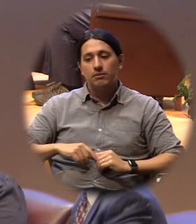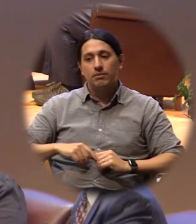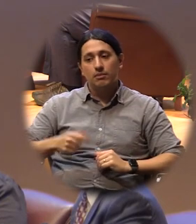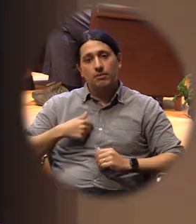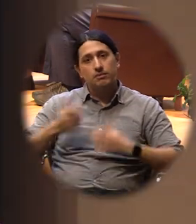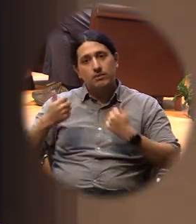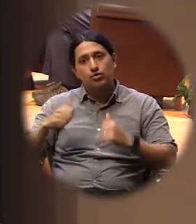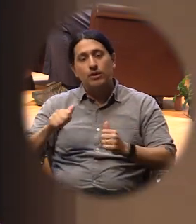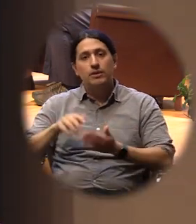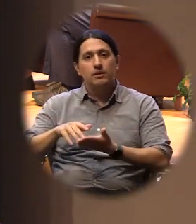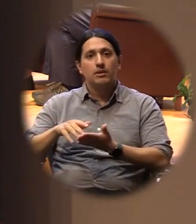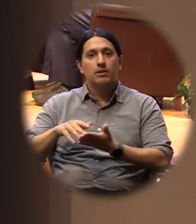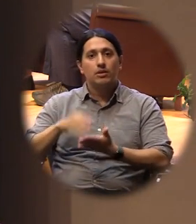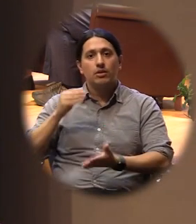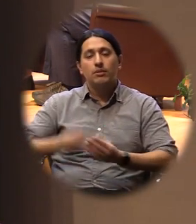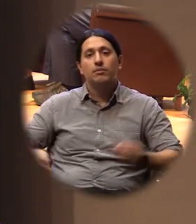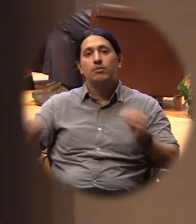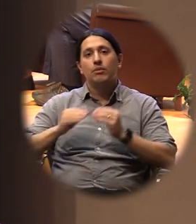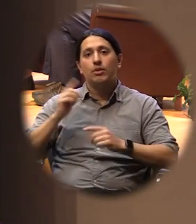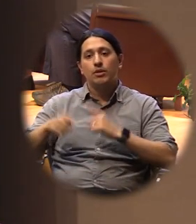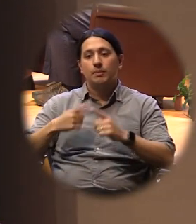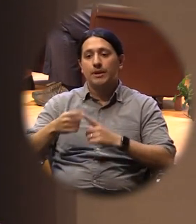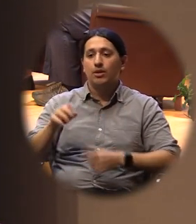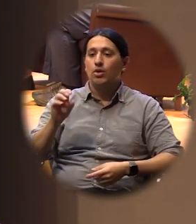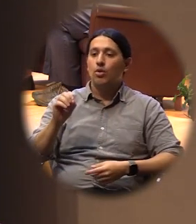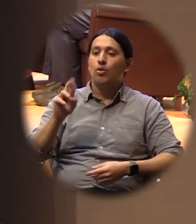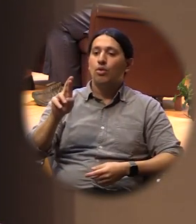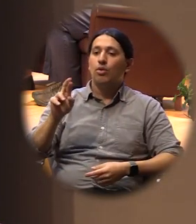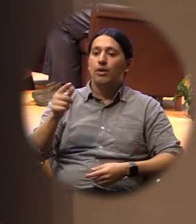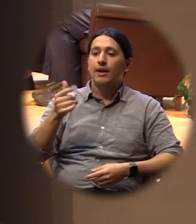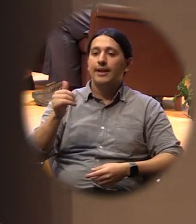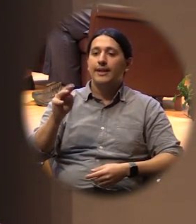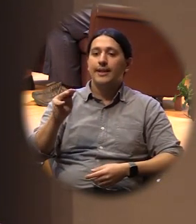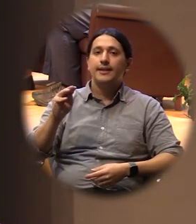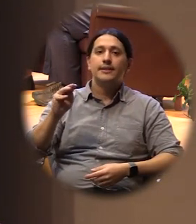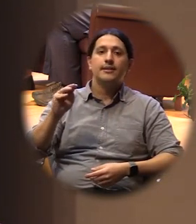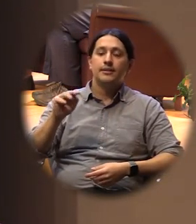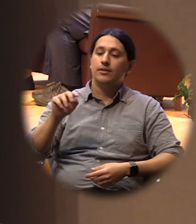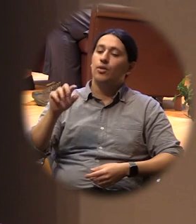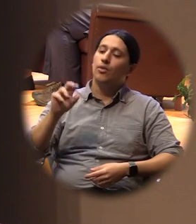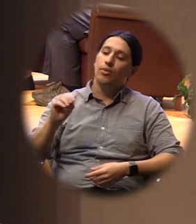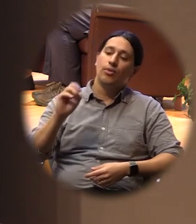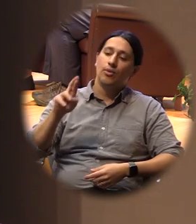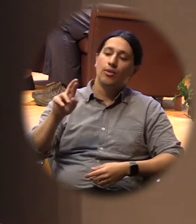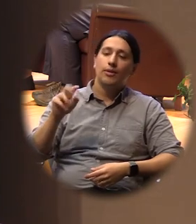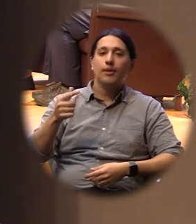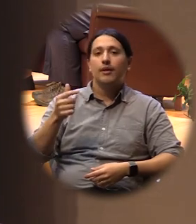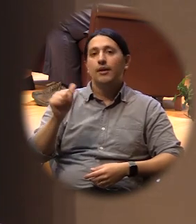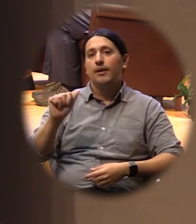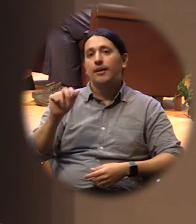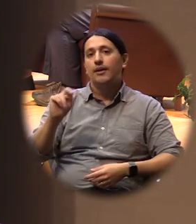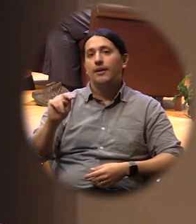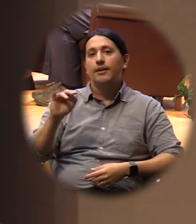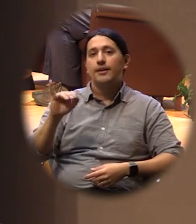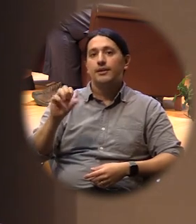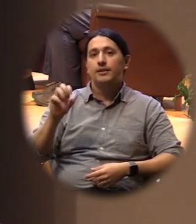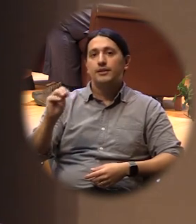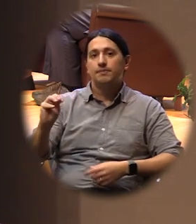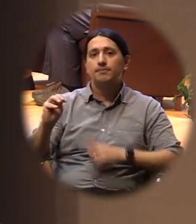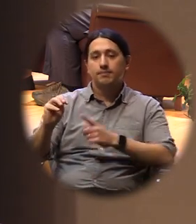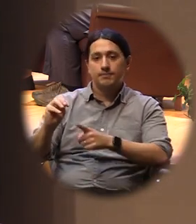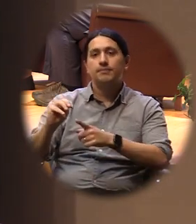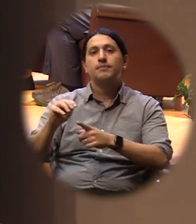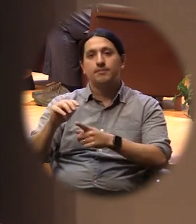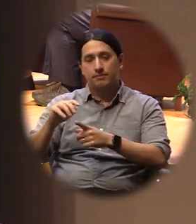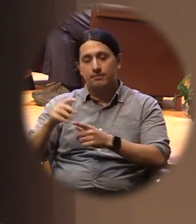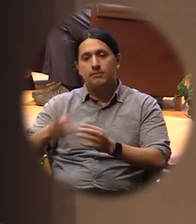better at thinking about organisms as dynamic systems, so that so often there's like a study in neurobiology